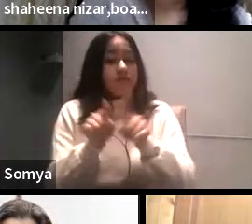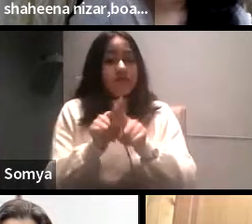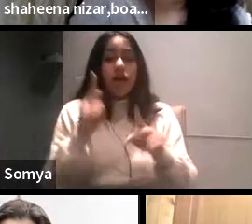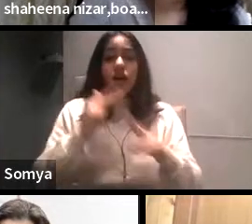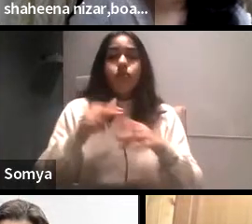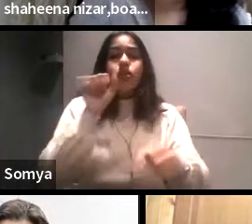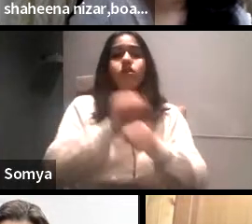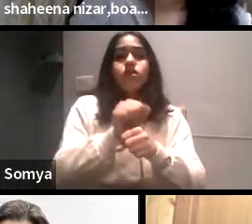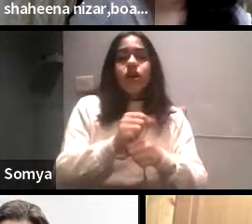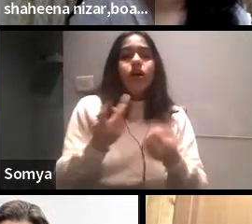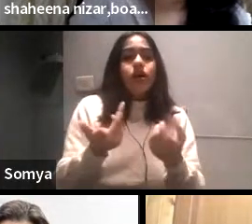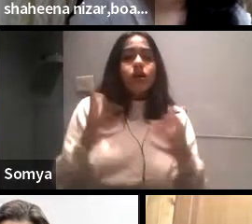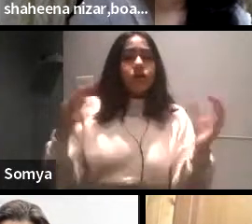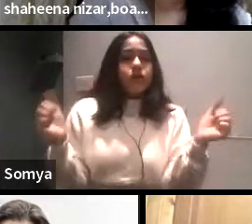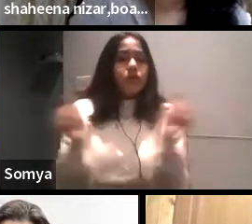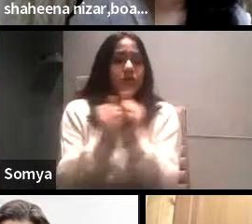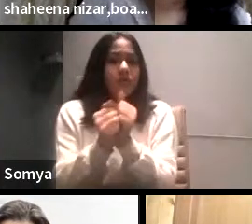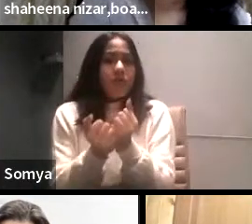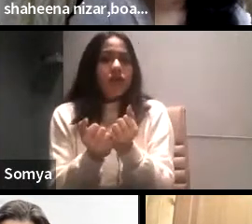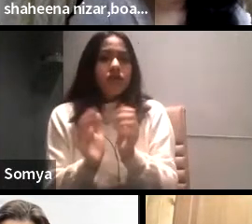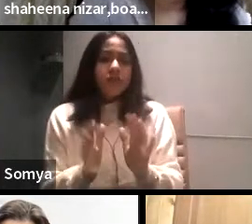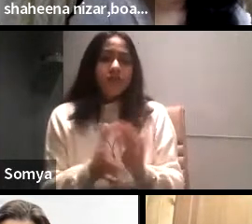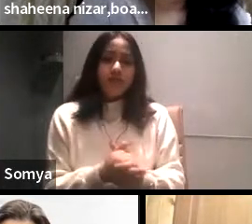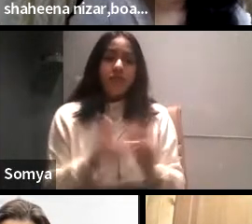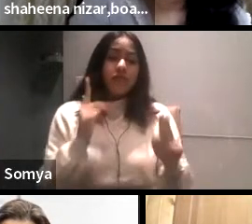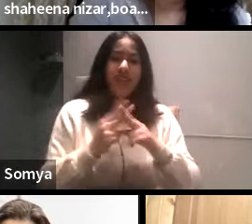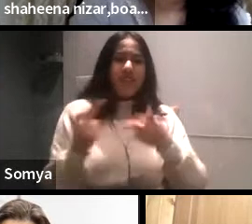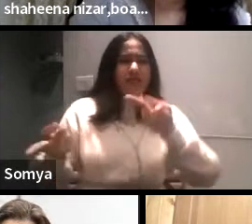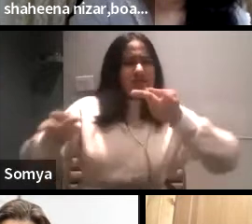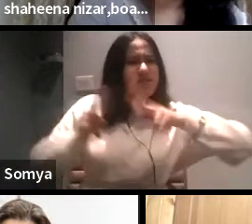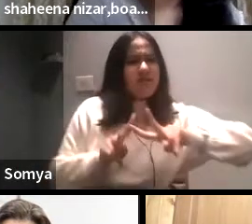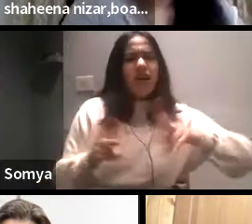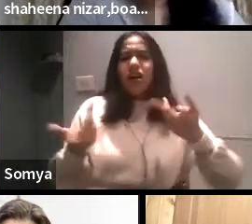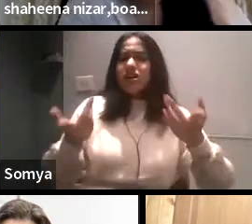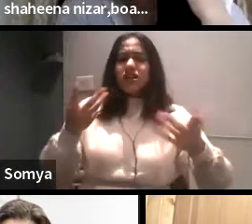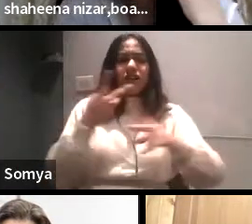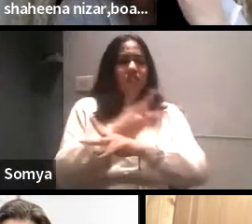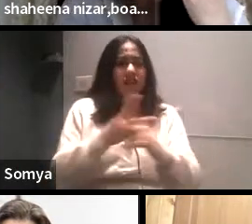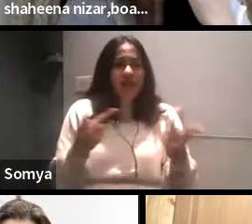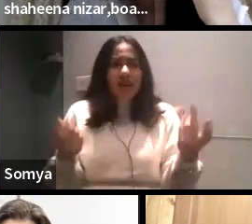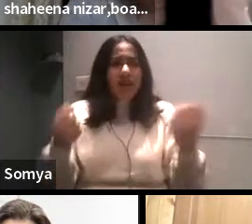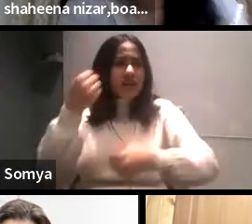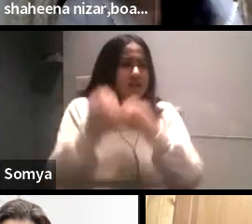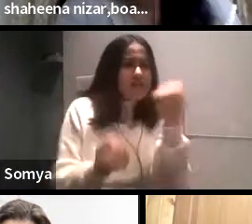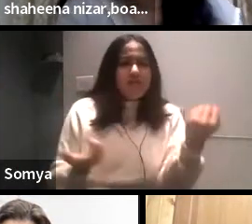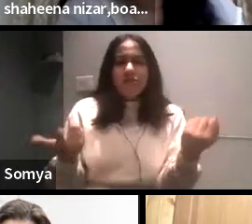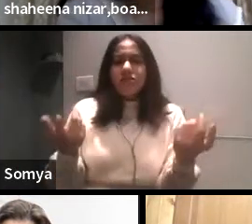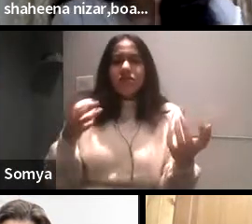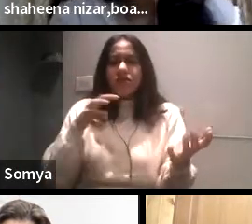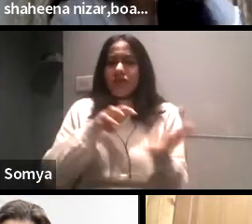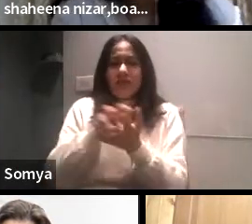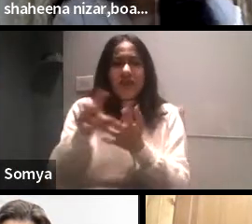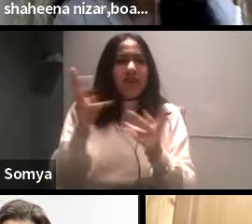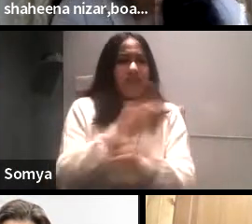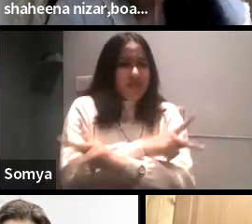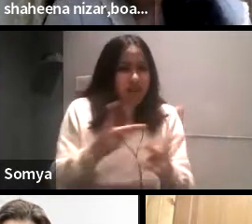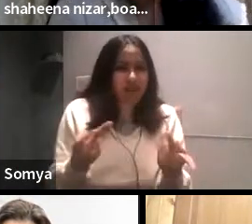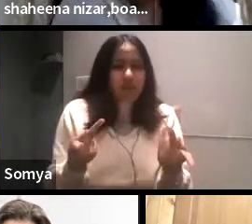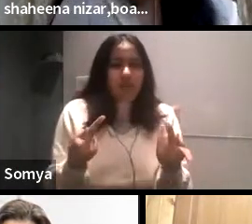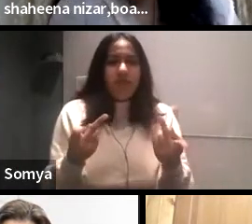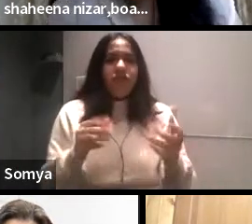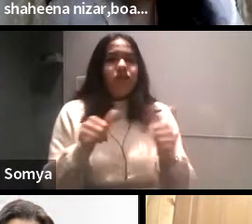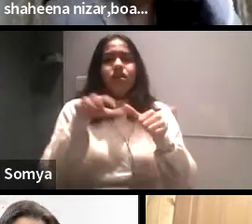working in a way that suits them, whether that's because transport's not accessible, because of managing pain or fatigue or